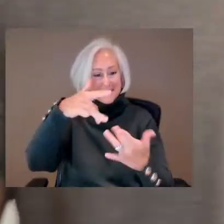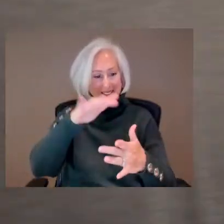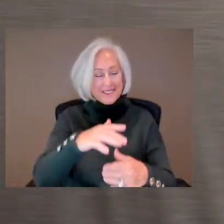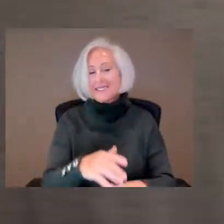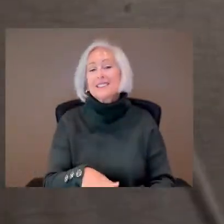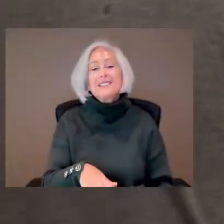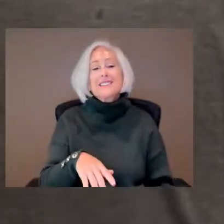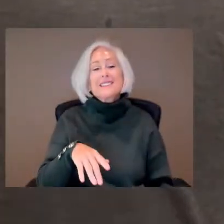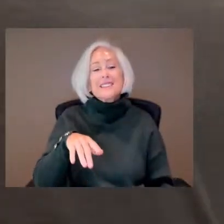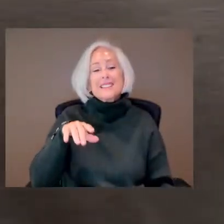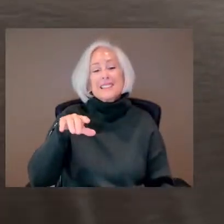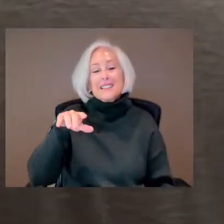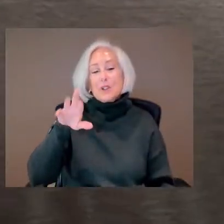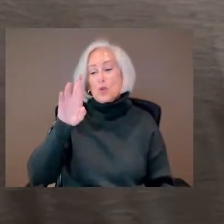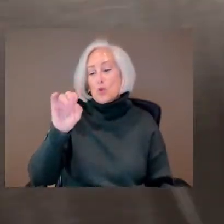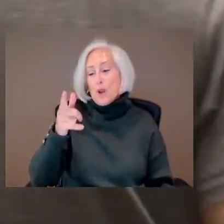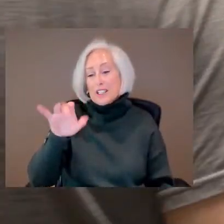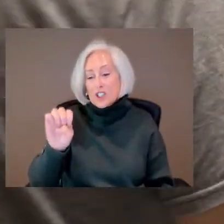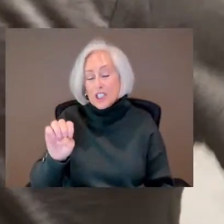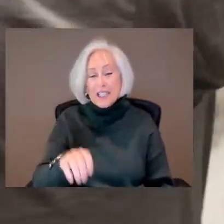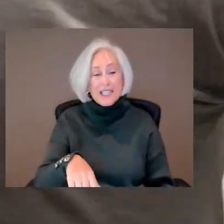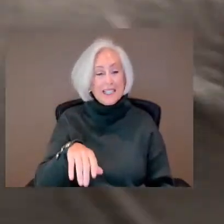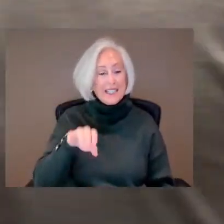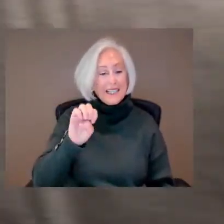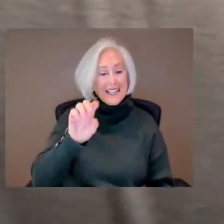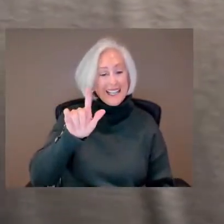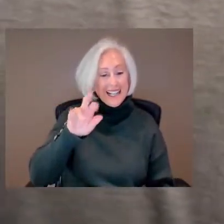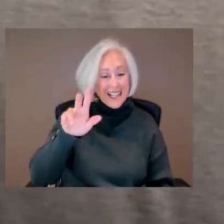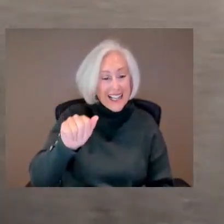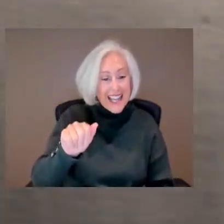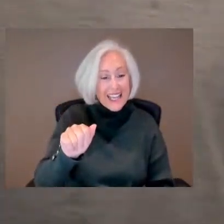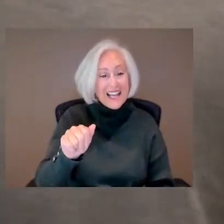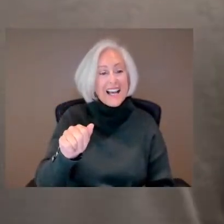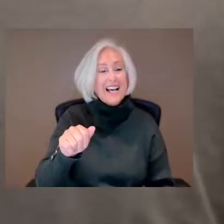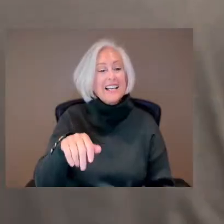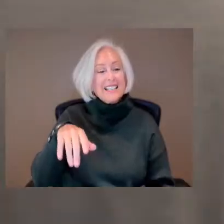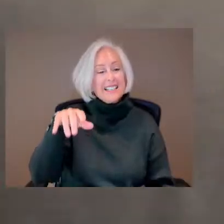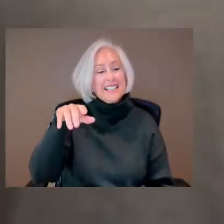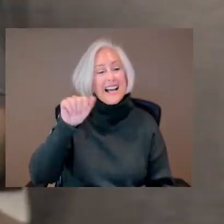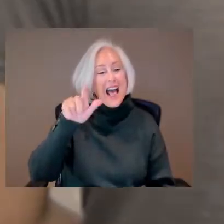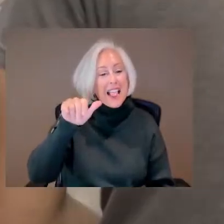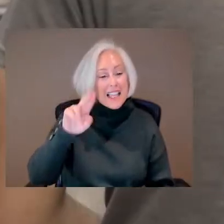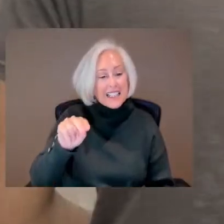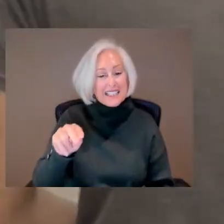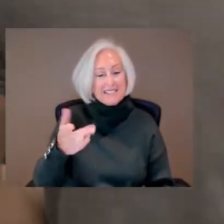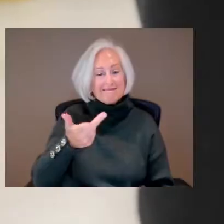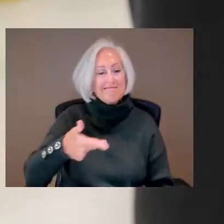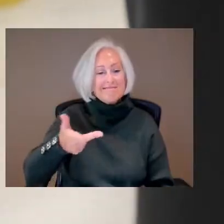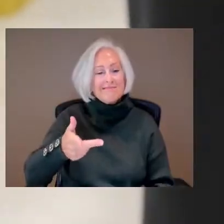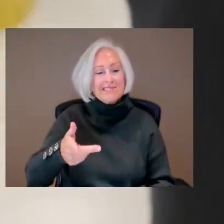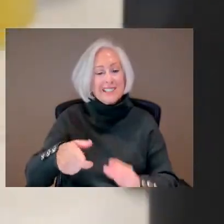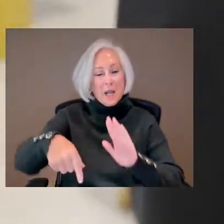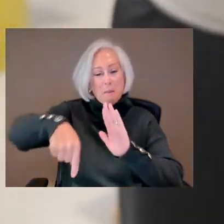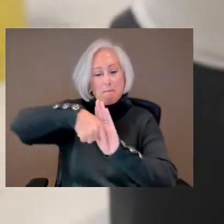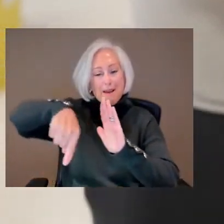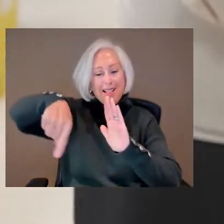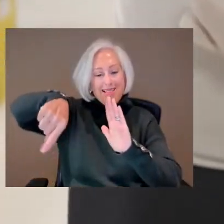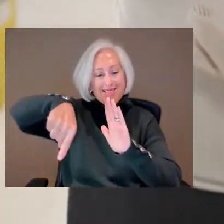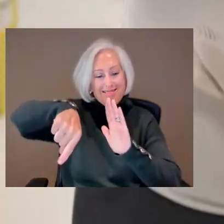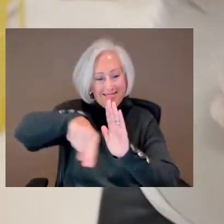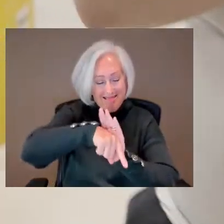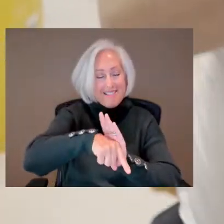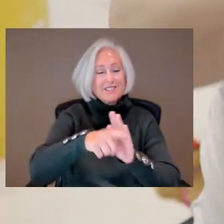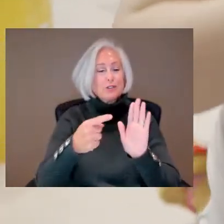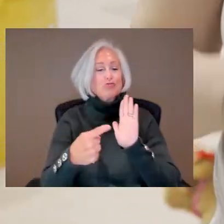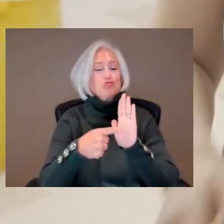Elena, recently all rang the bell together, signifying the end of chemotherapy. Reggie, what is next for you in